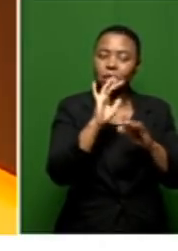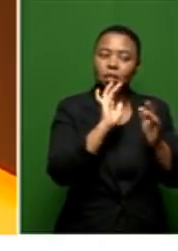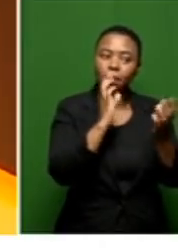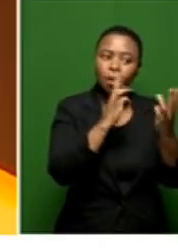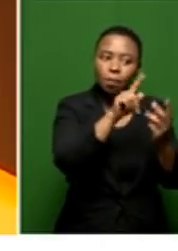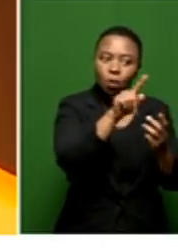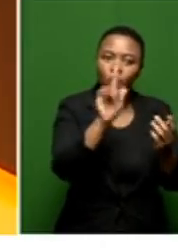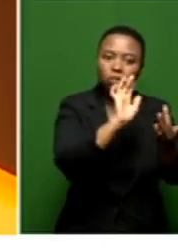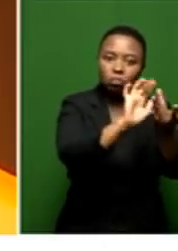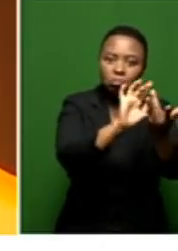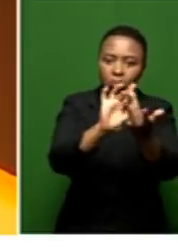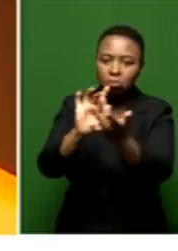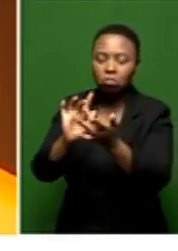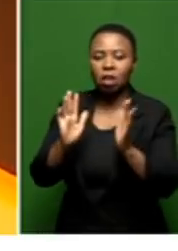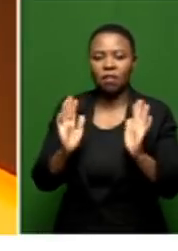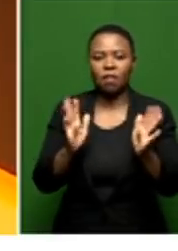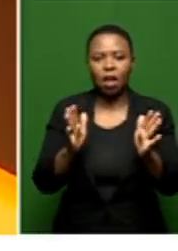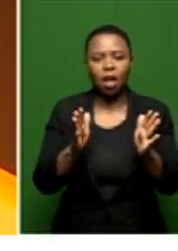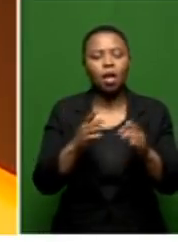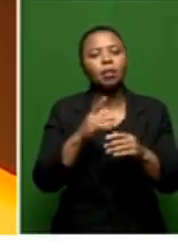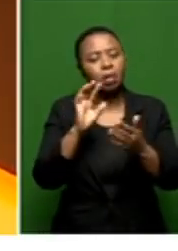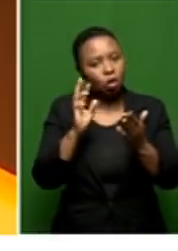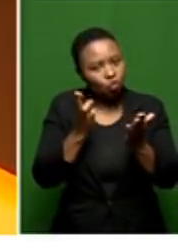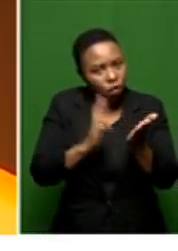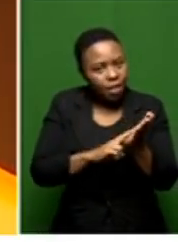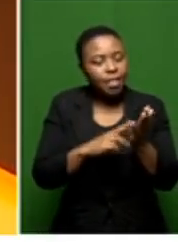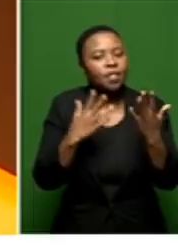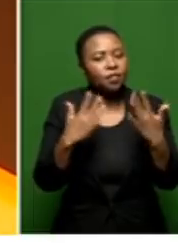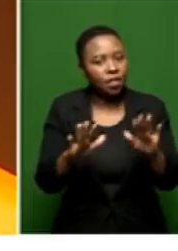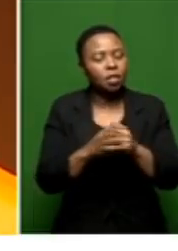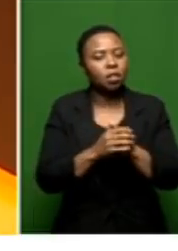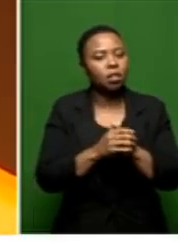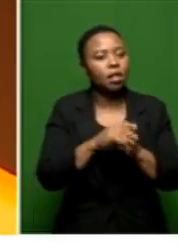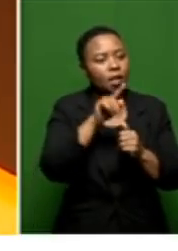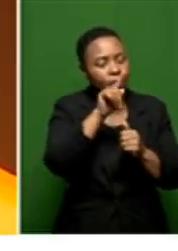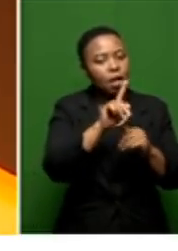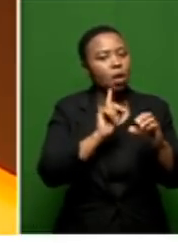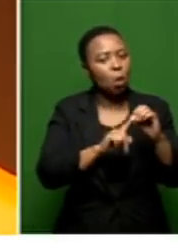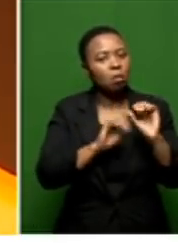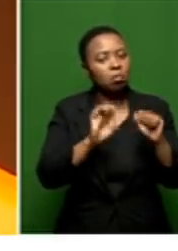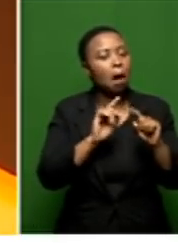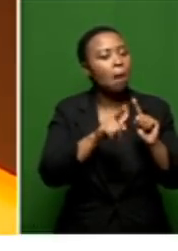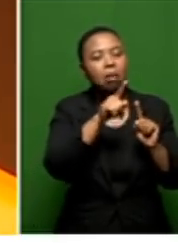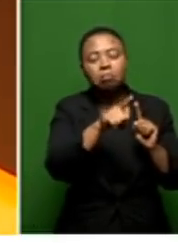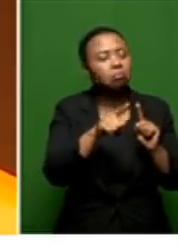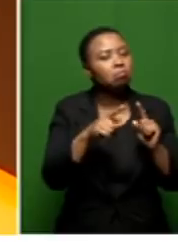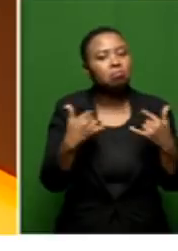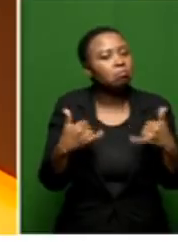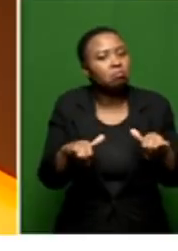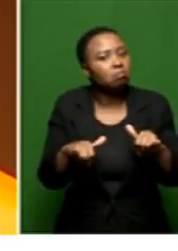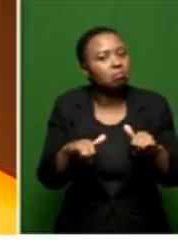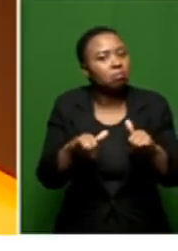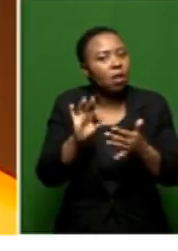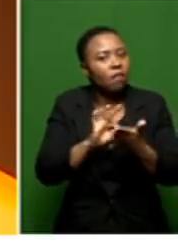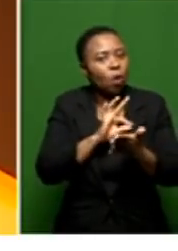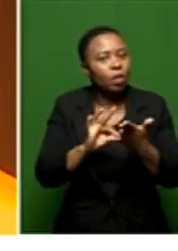were the ones who tried to vote. They were registered, they were eligible, but they could not vote. The IEC said it had tracked